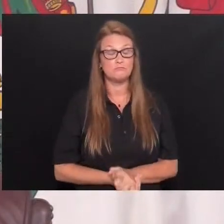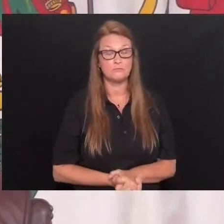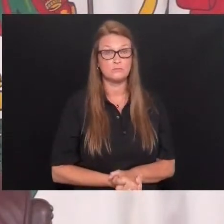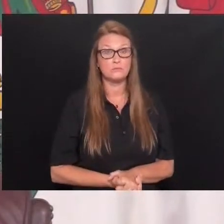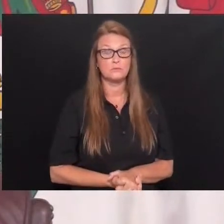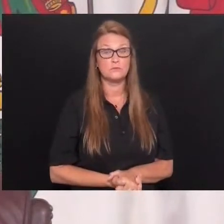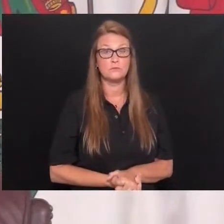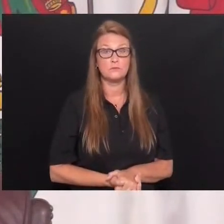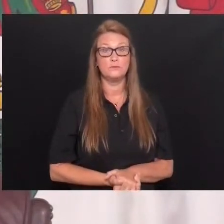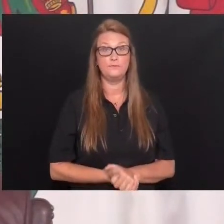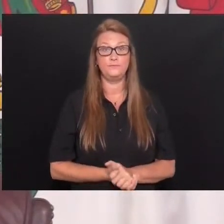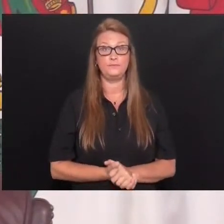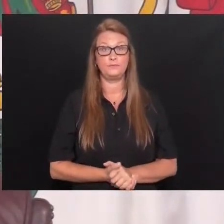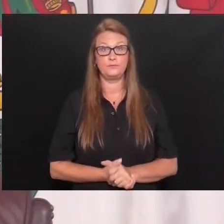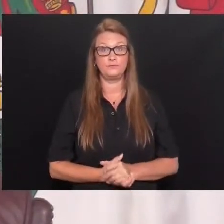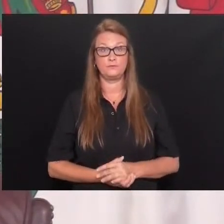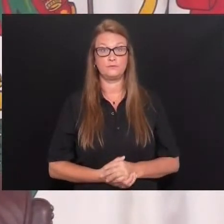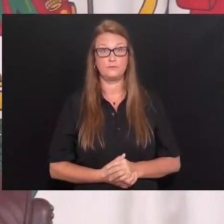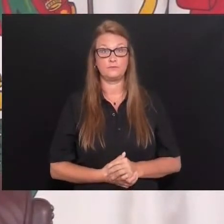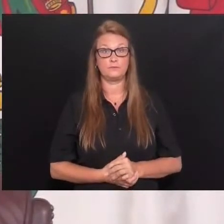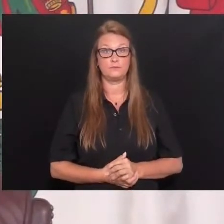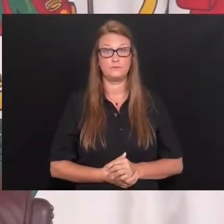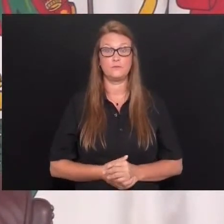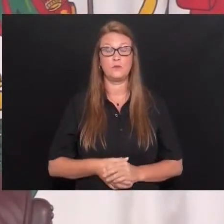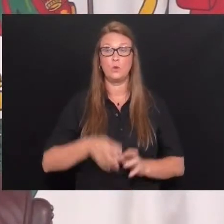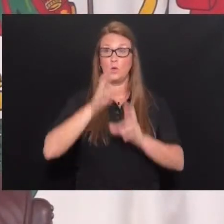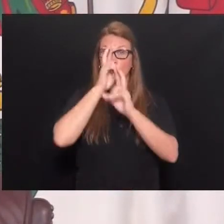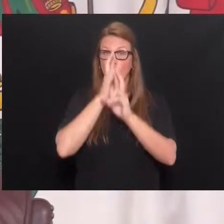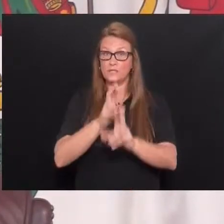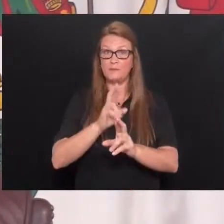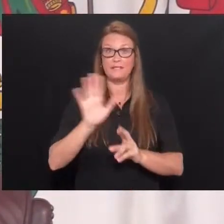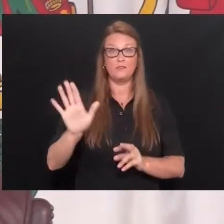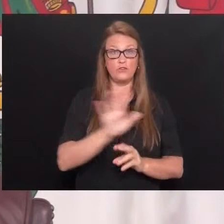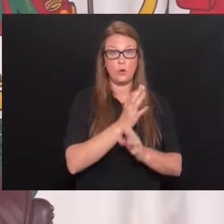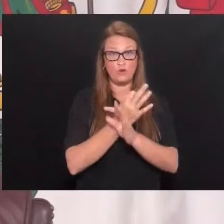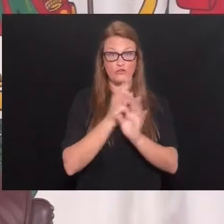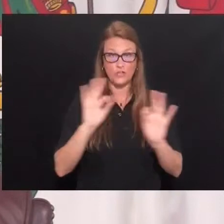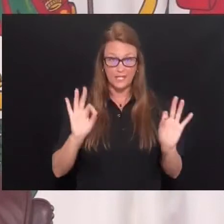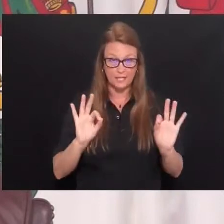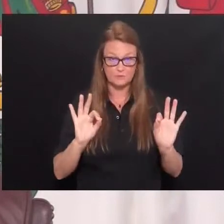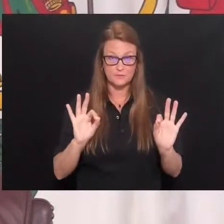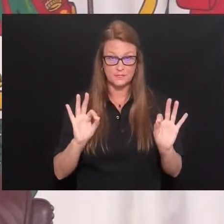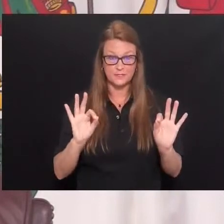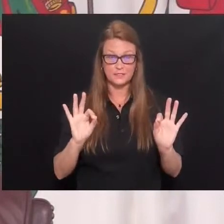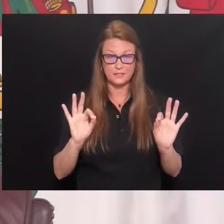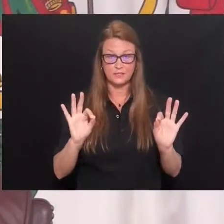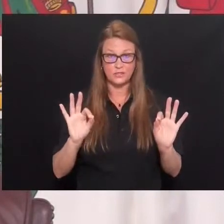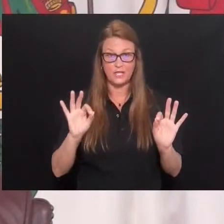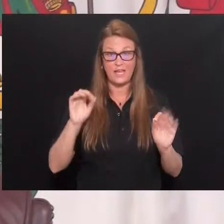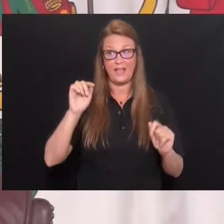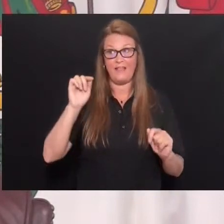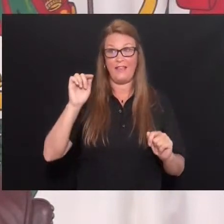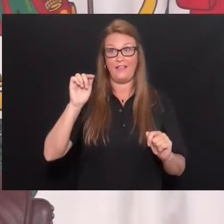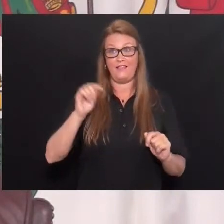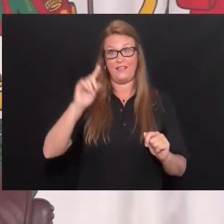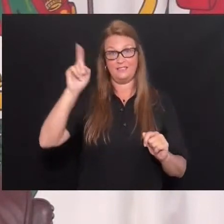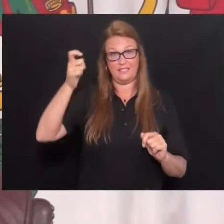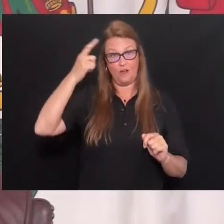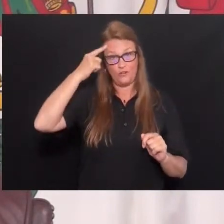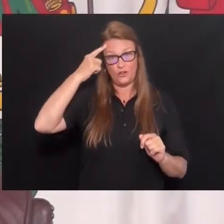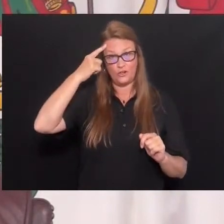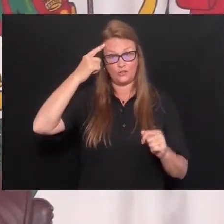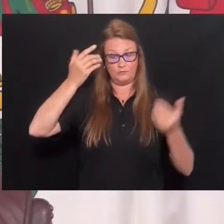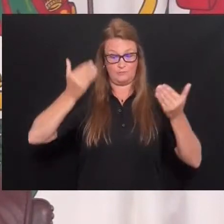absolutely going to stand and be respectful of your freedoms. Without any question, this governor is going to